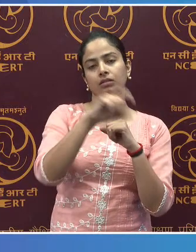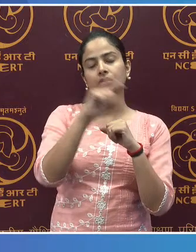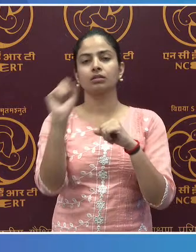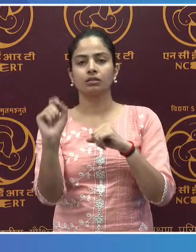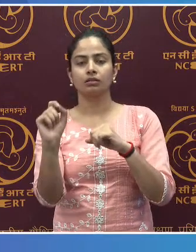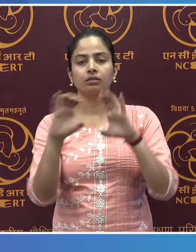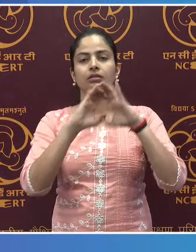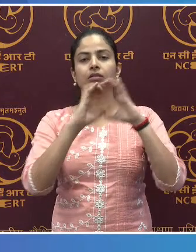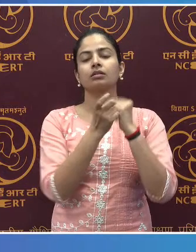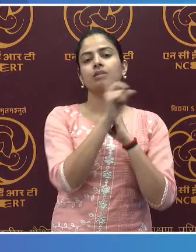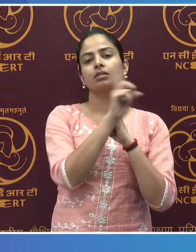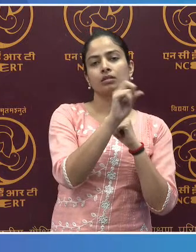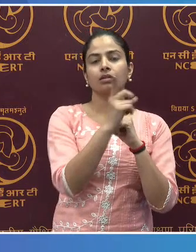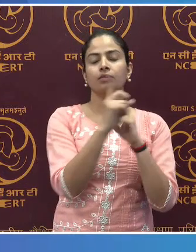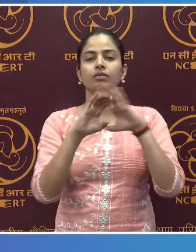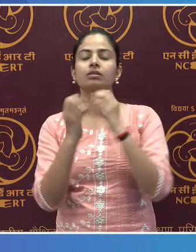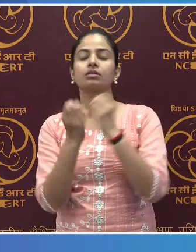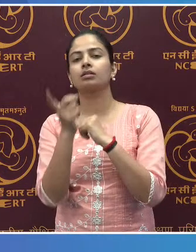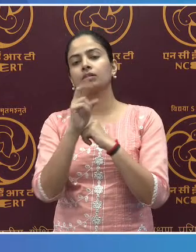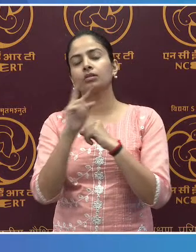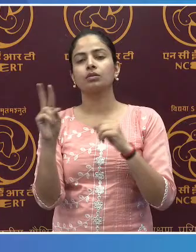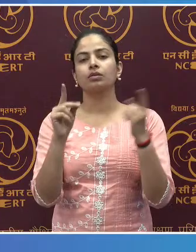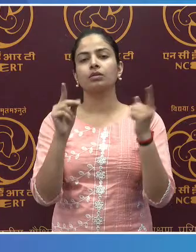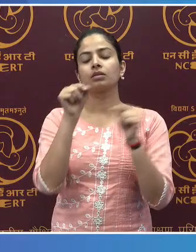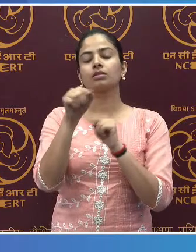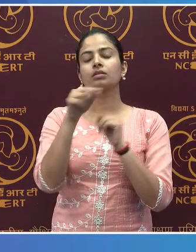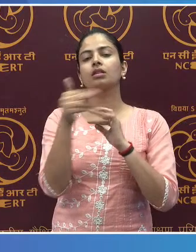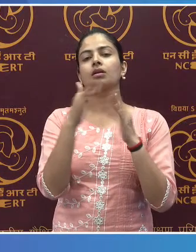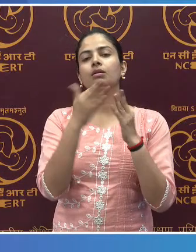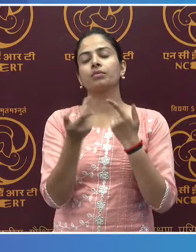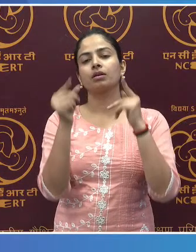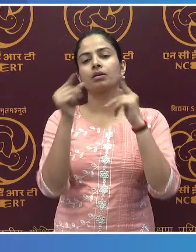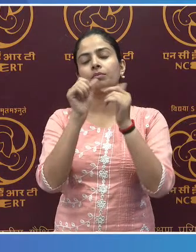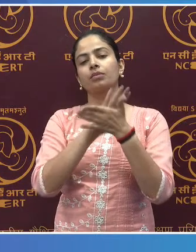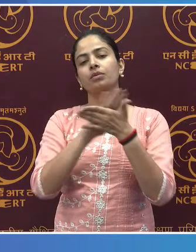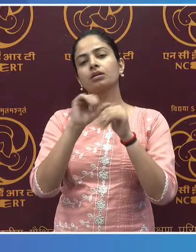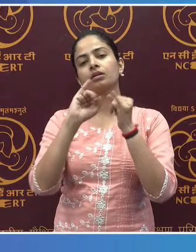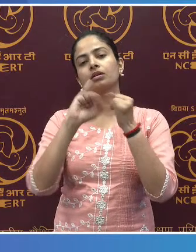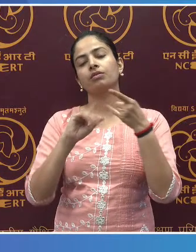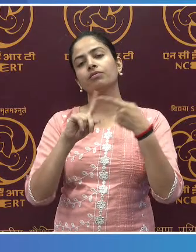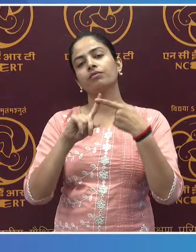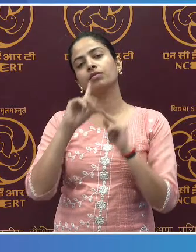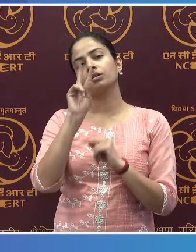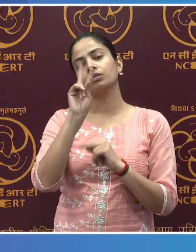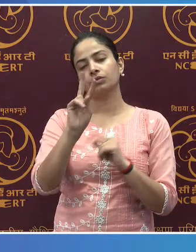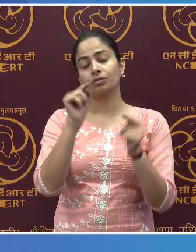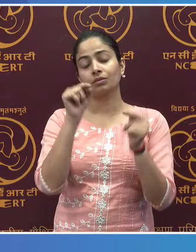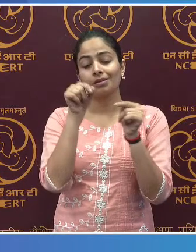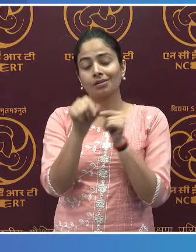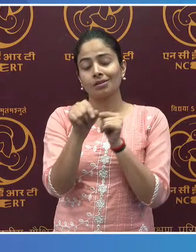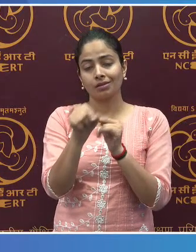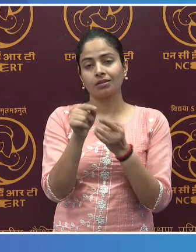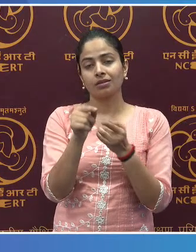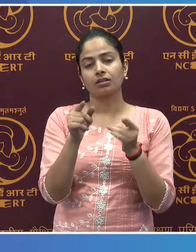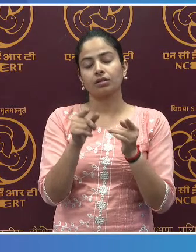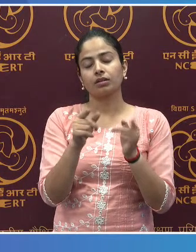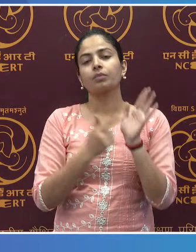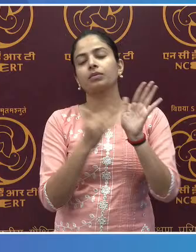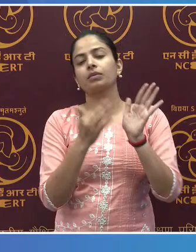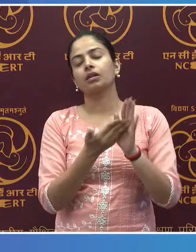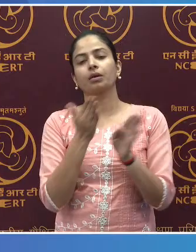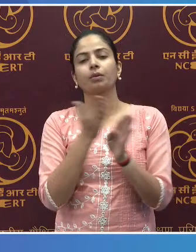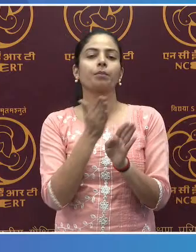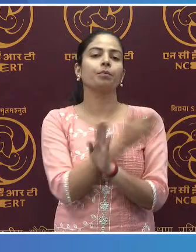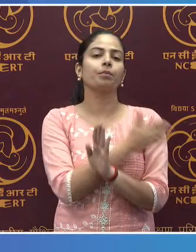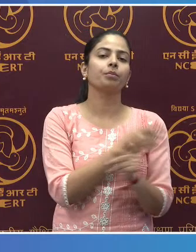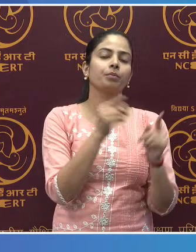class 11 and 12, that is the phase 2. So, this is how the broad structure differentiates between the old or previous education policy